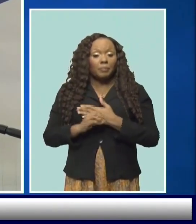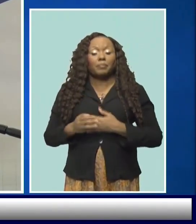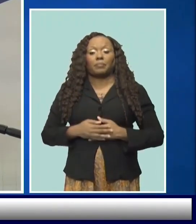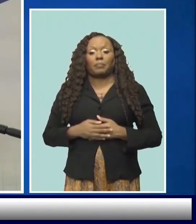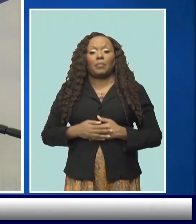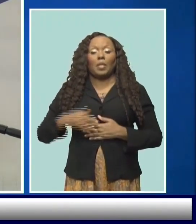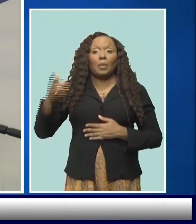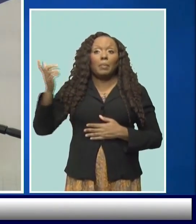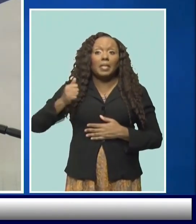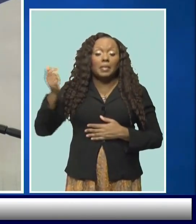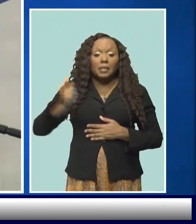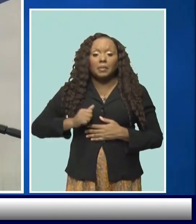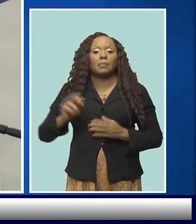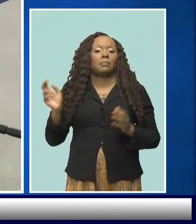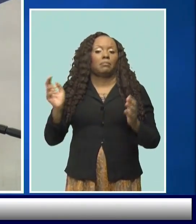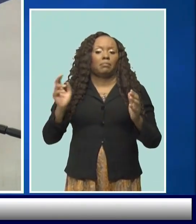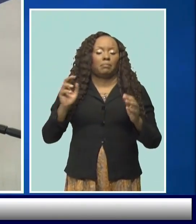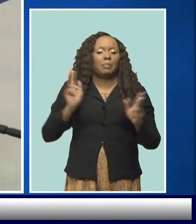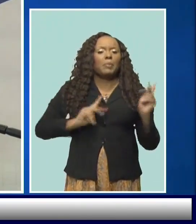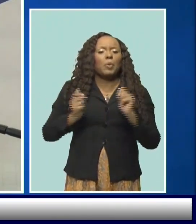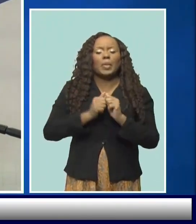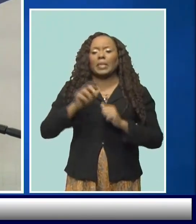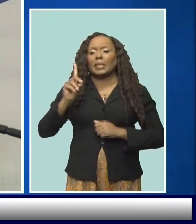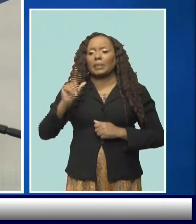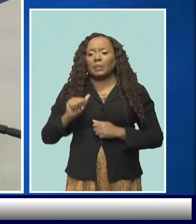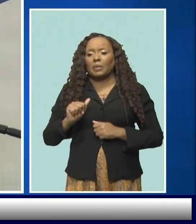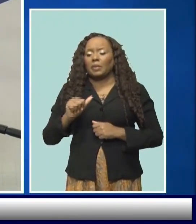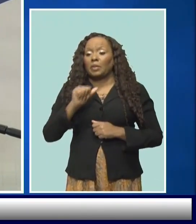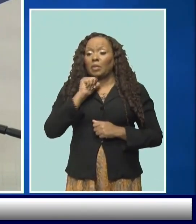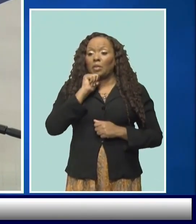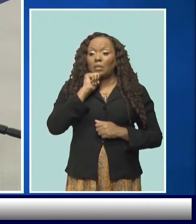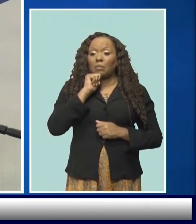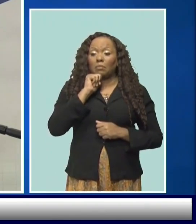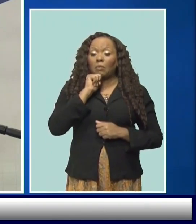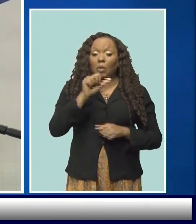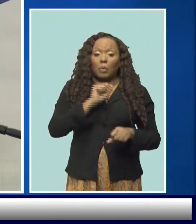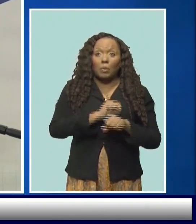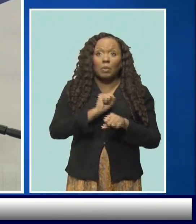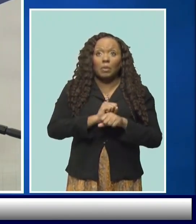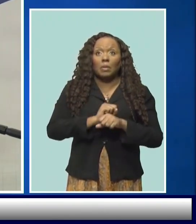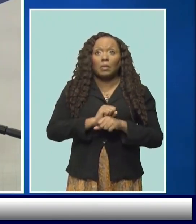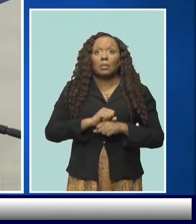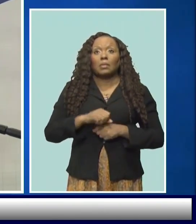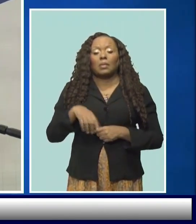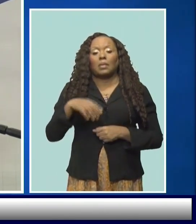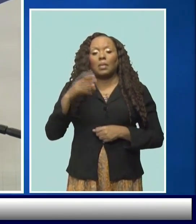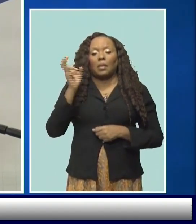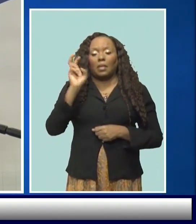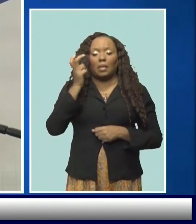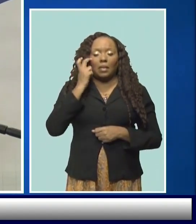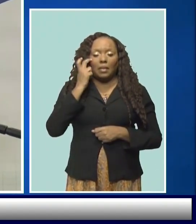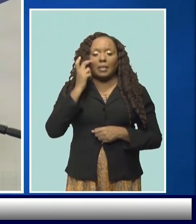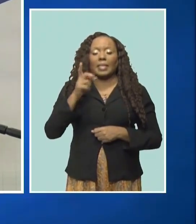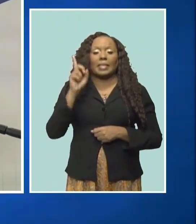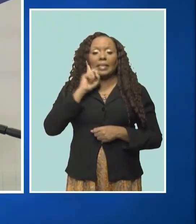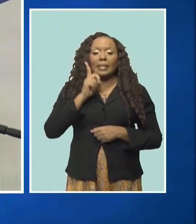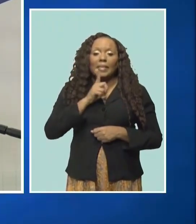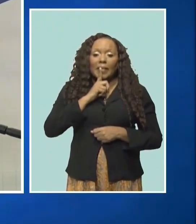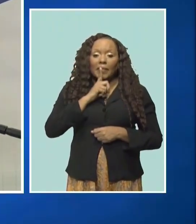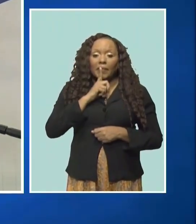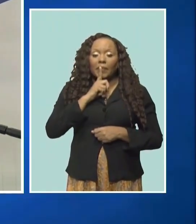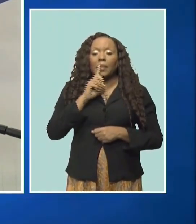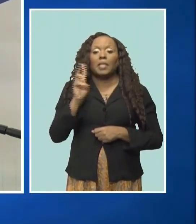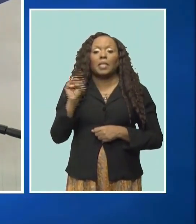non-contributory pensions will be paid not only to persons who are blind, deaf and mute, but to persons